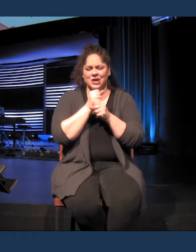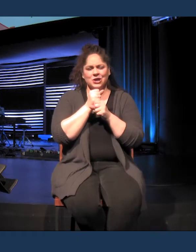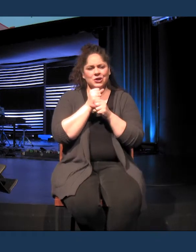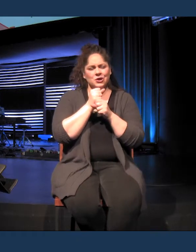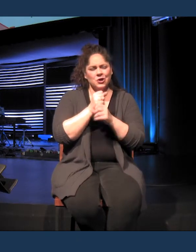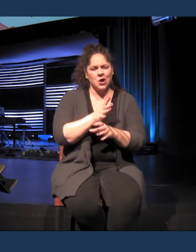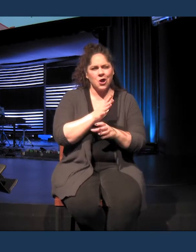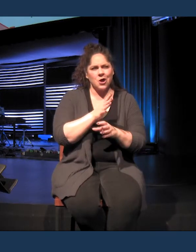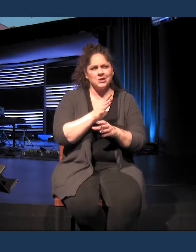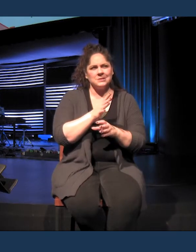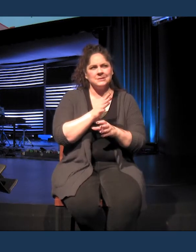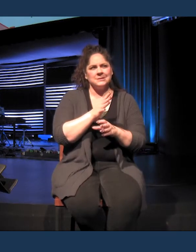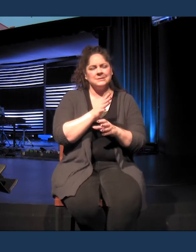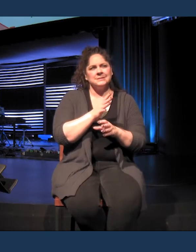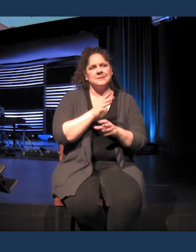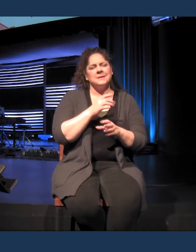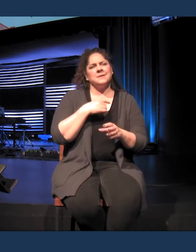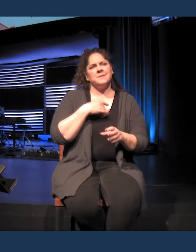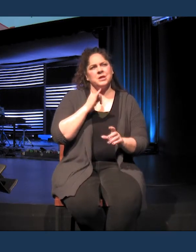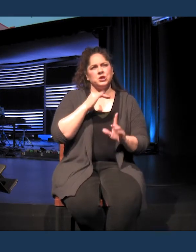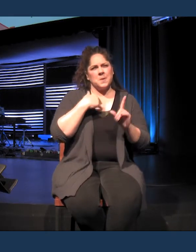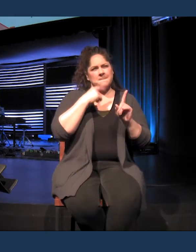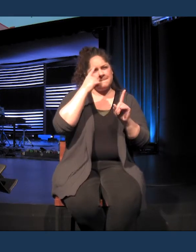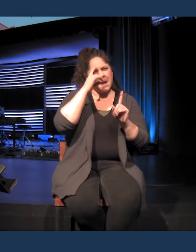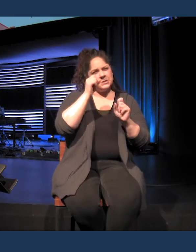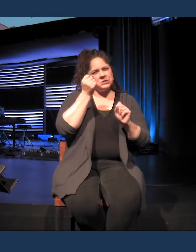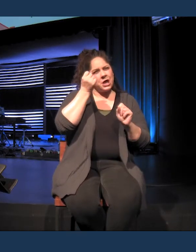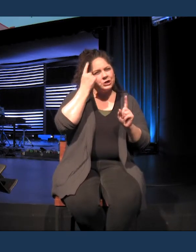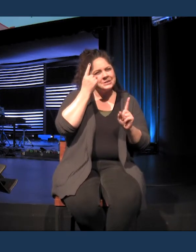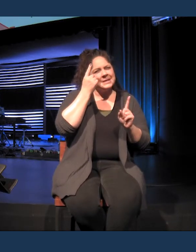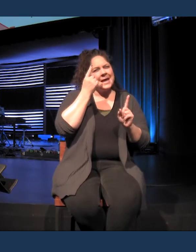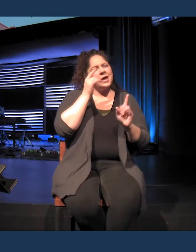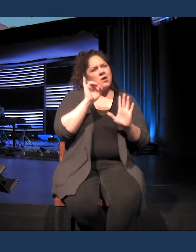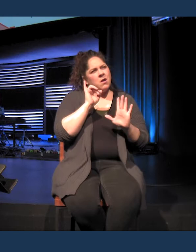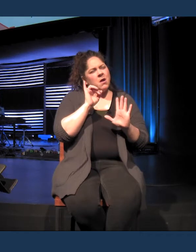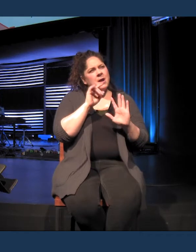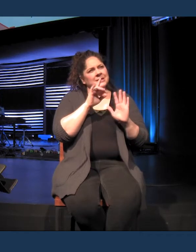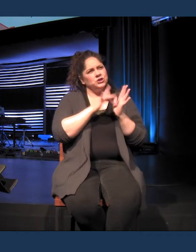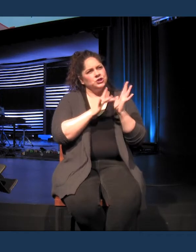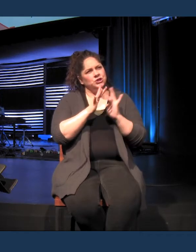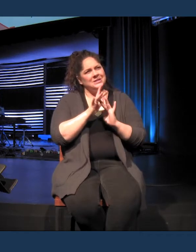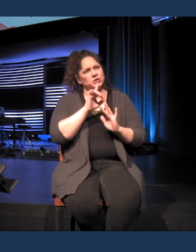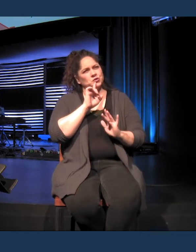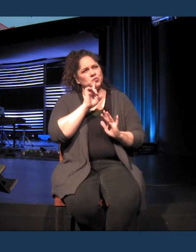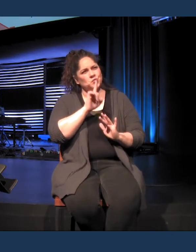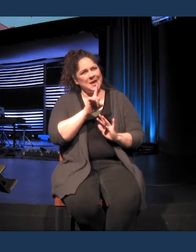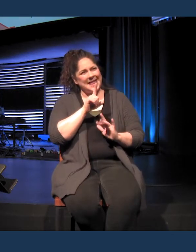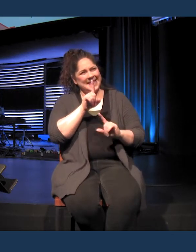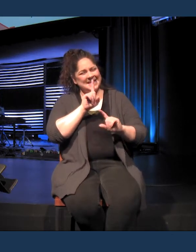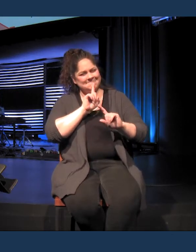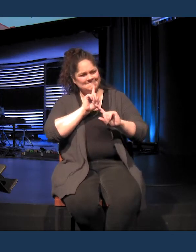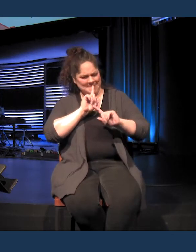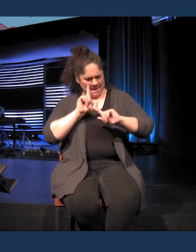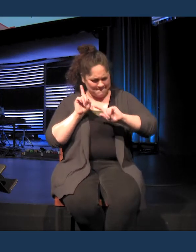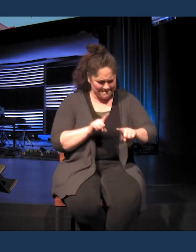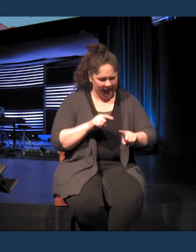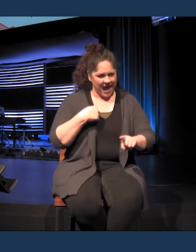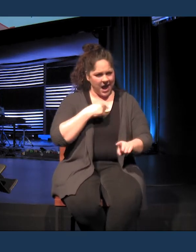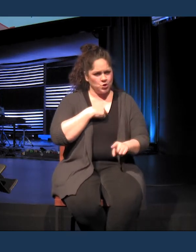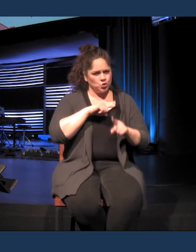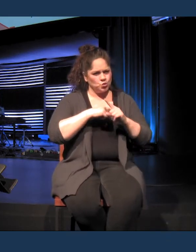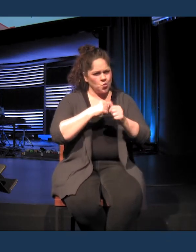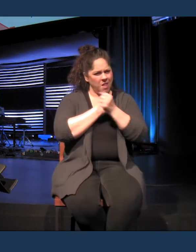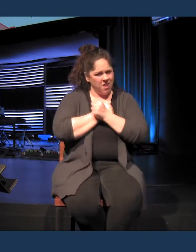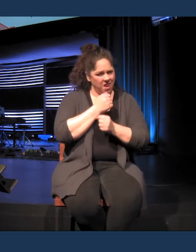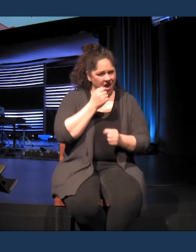question. Is Jesus really commanding us to love God?